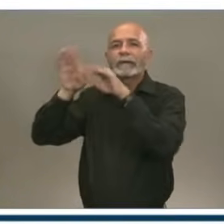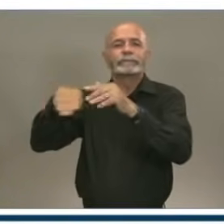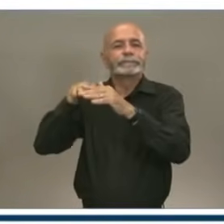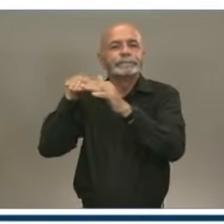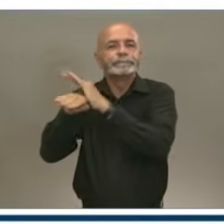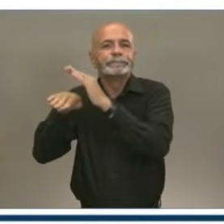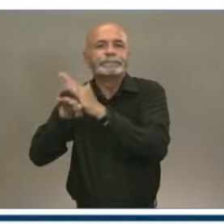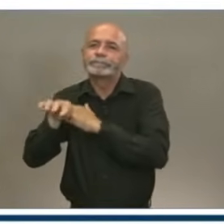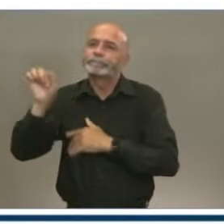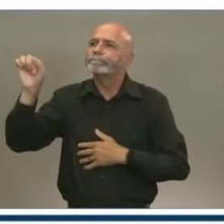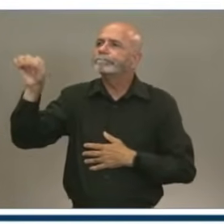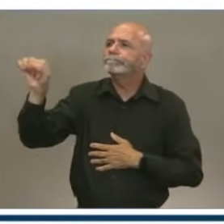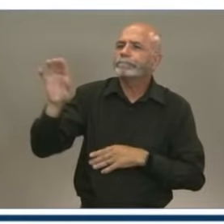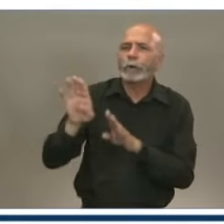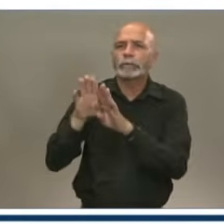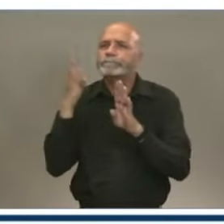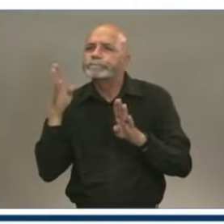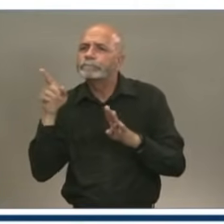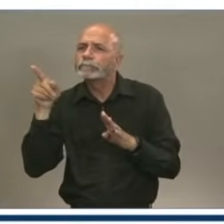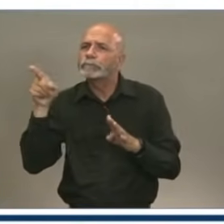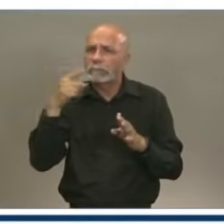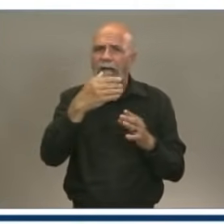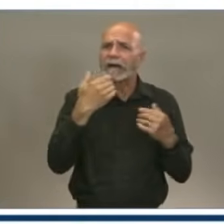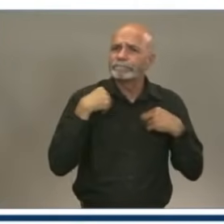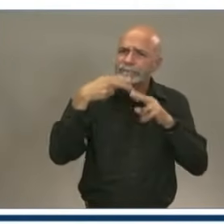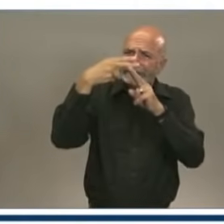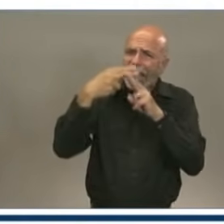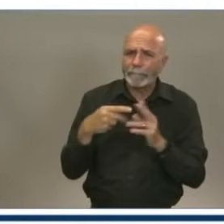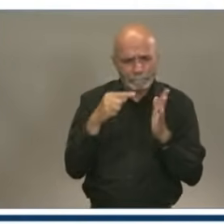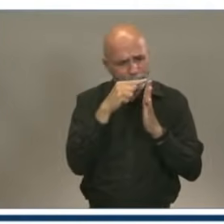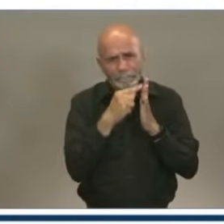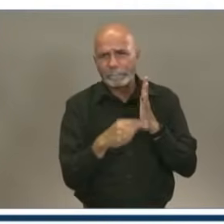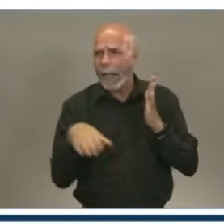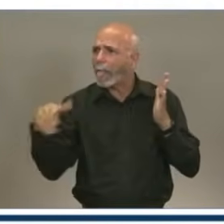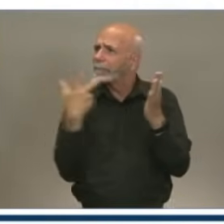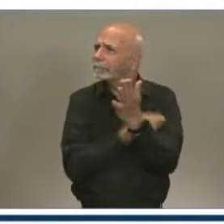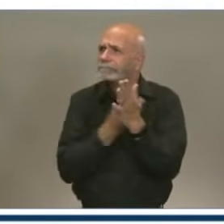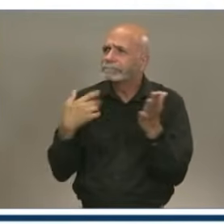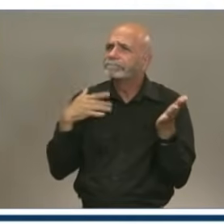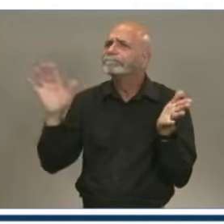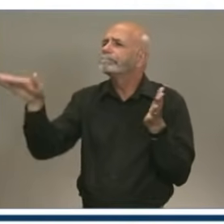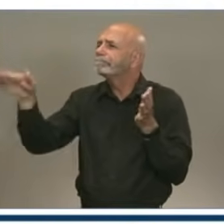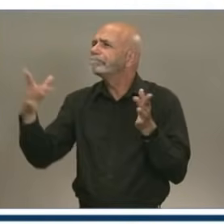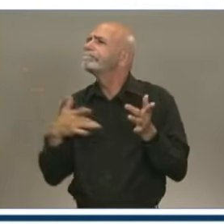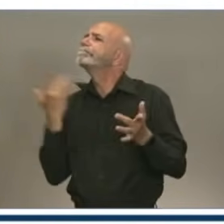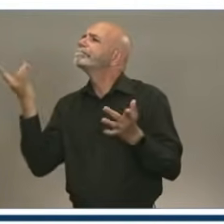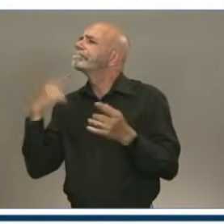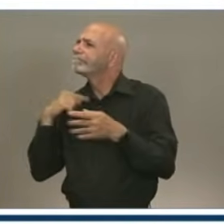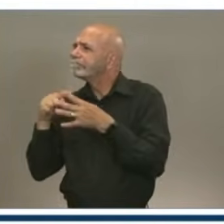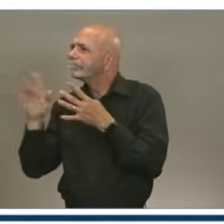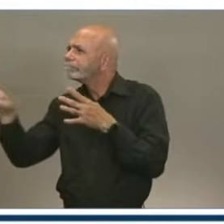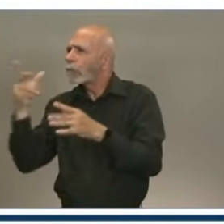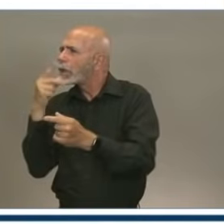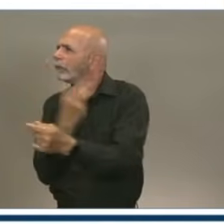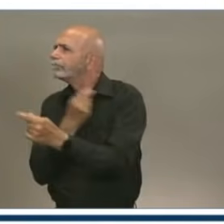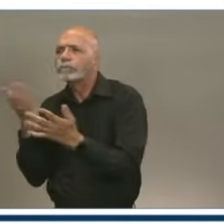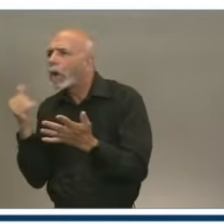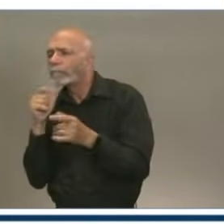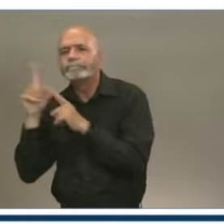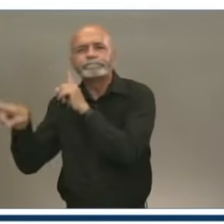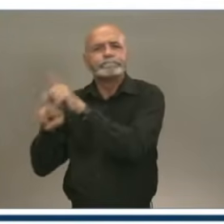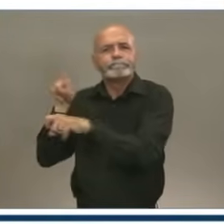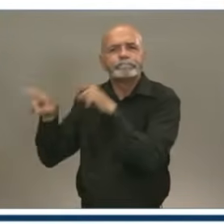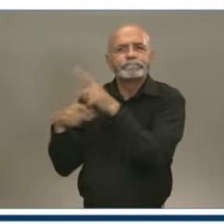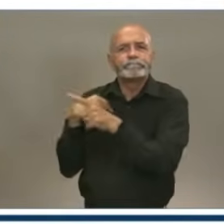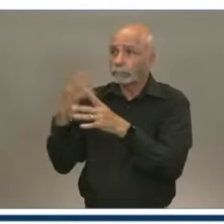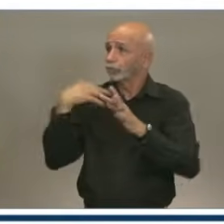You have a list of everybody who's unvaccinated, calling them up, going to their door if they're around, offering them a shot on the spot, a